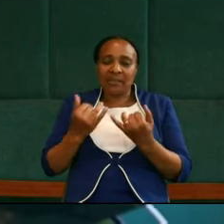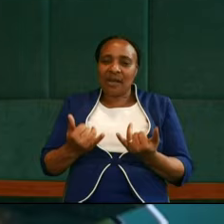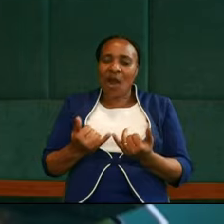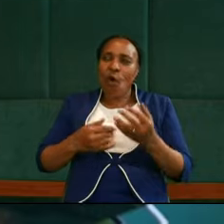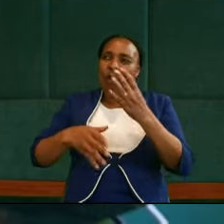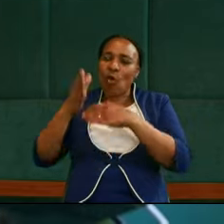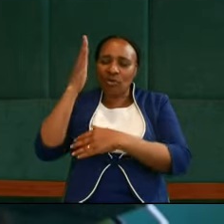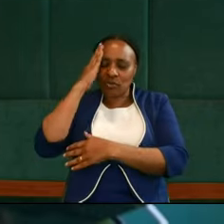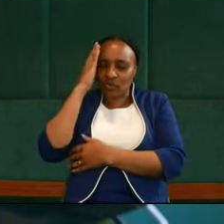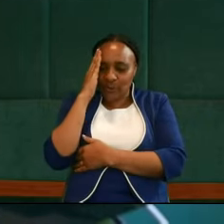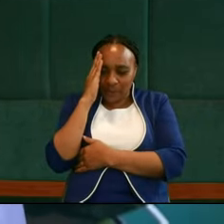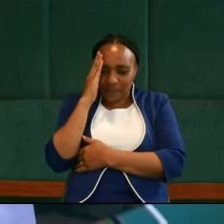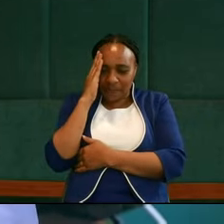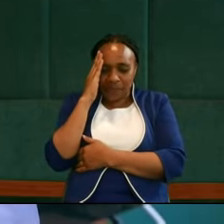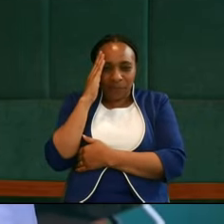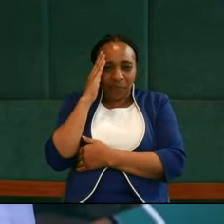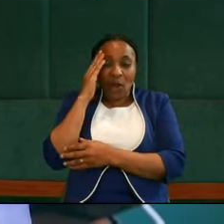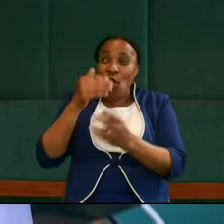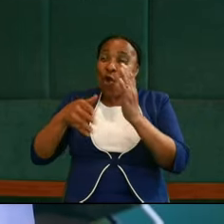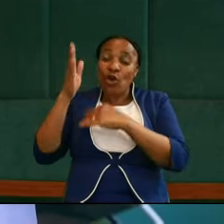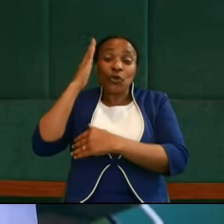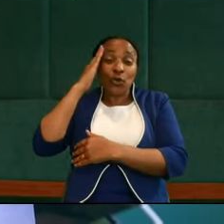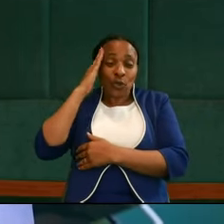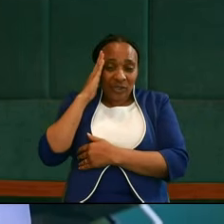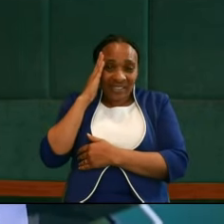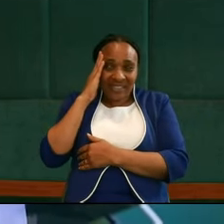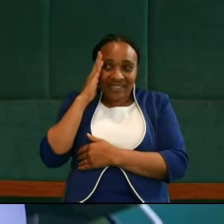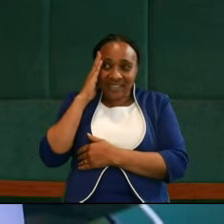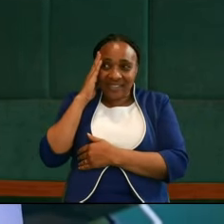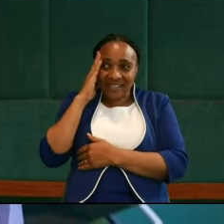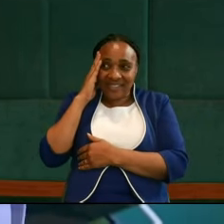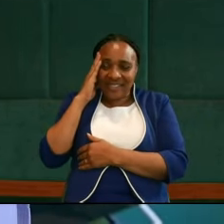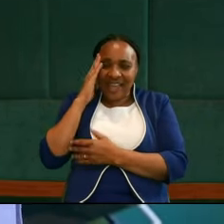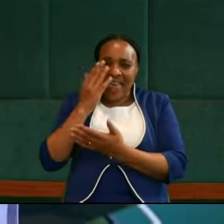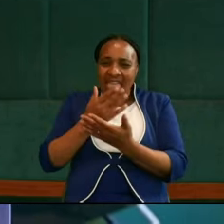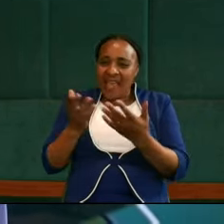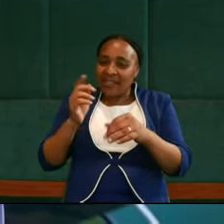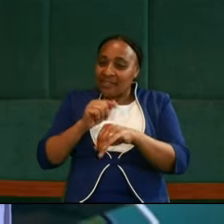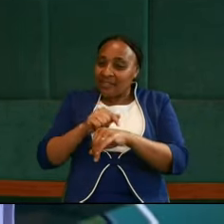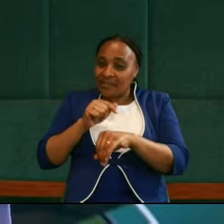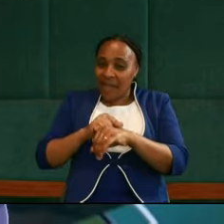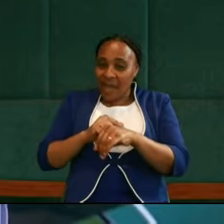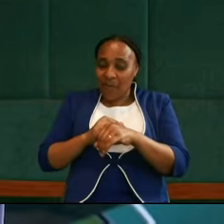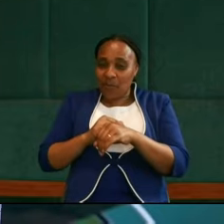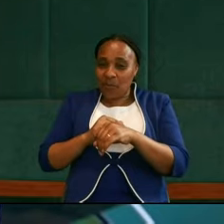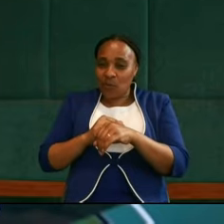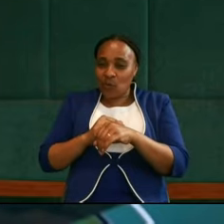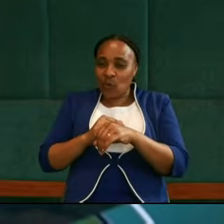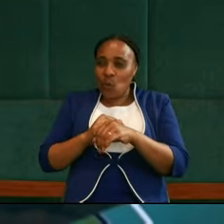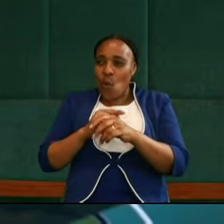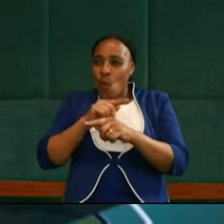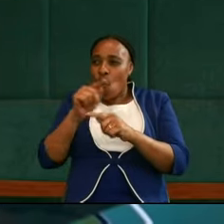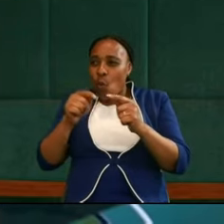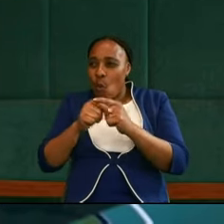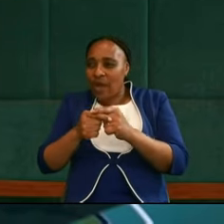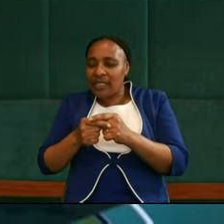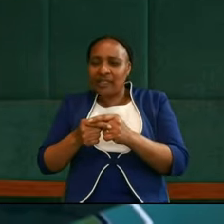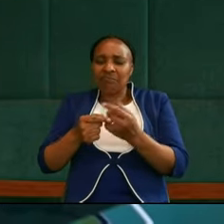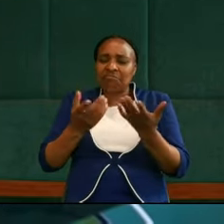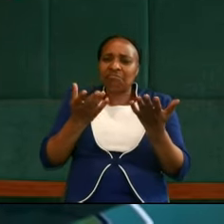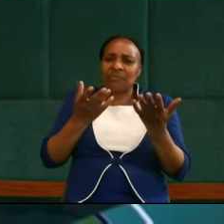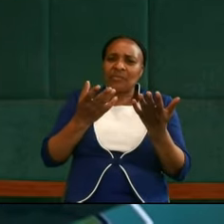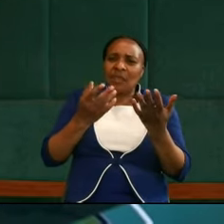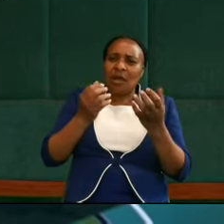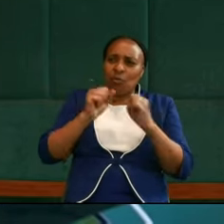knows. He knows. Now is the time for wrongs to be righted and sins to be